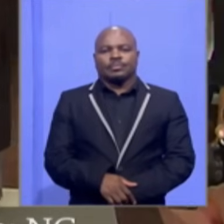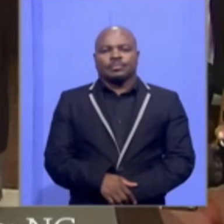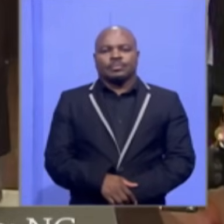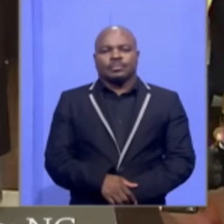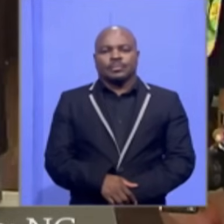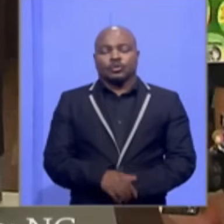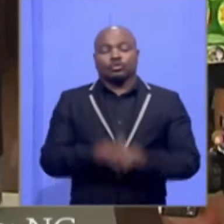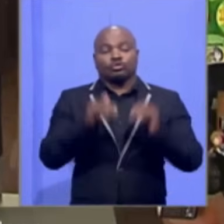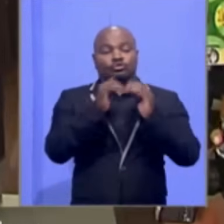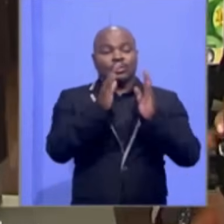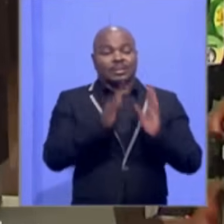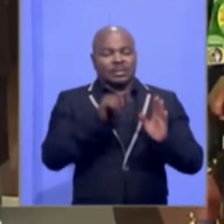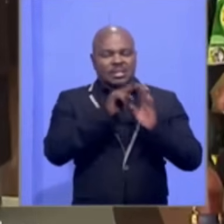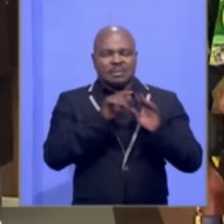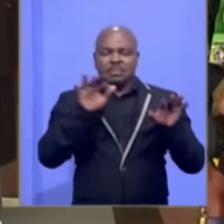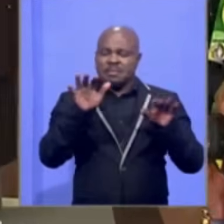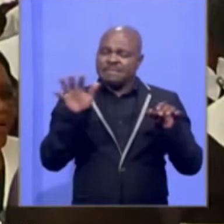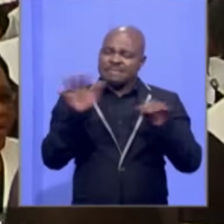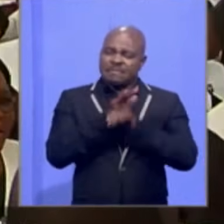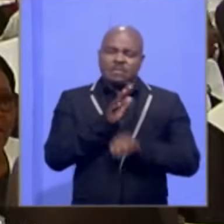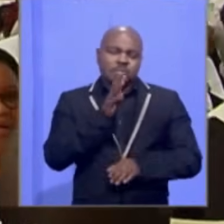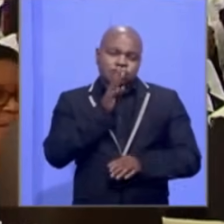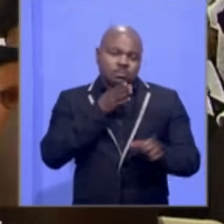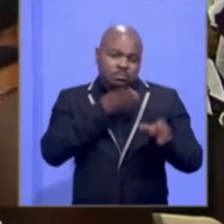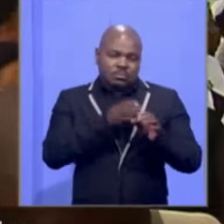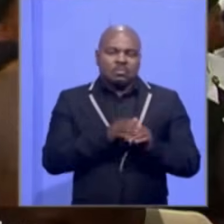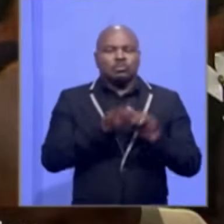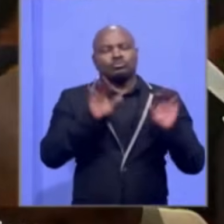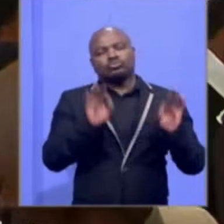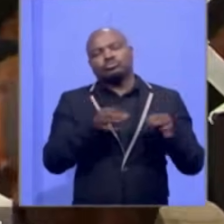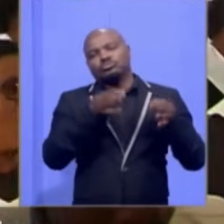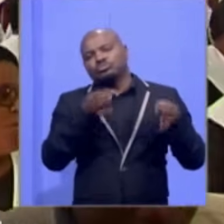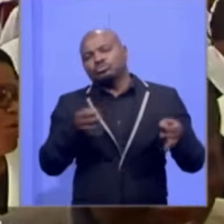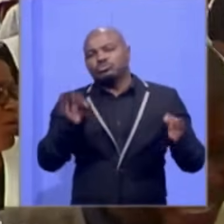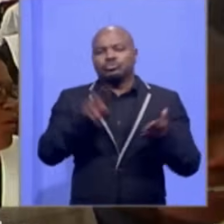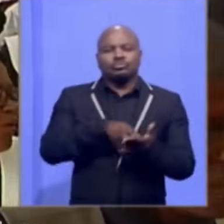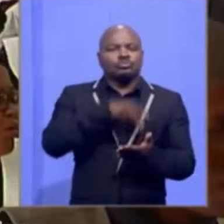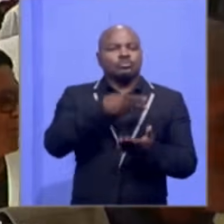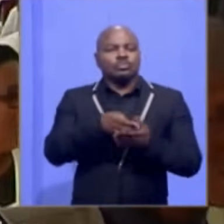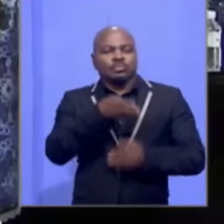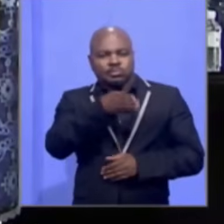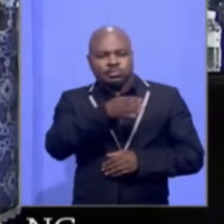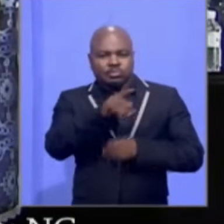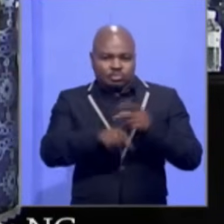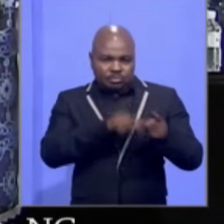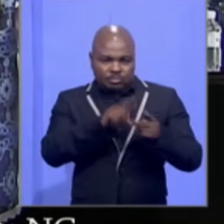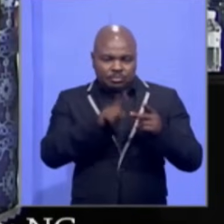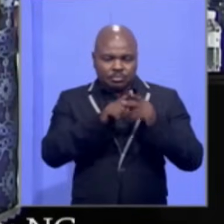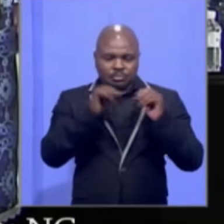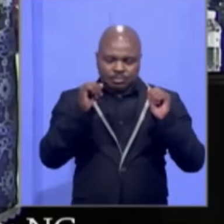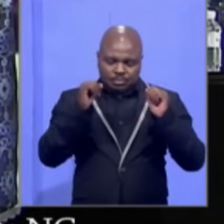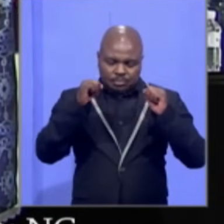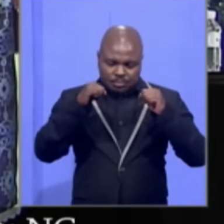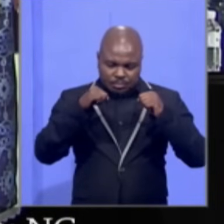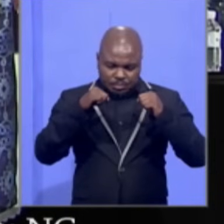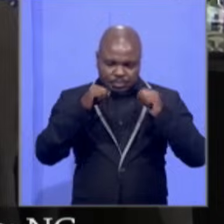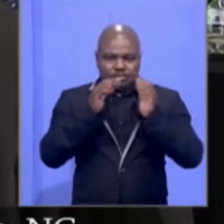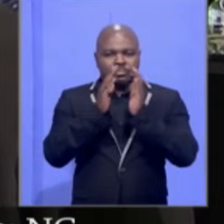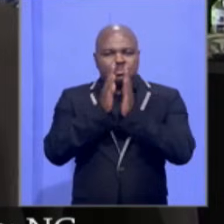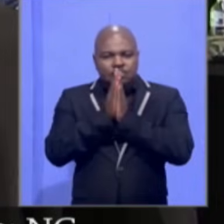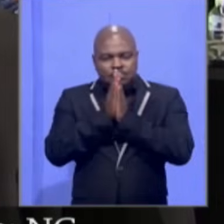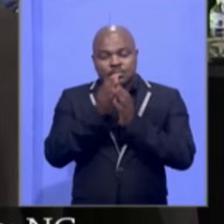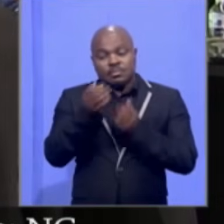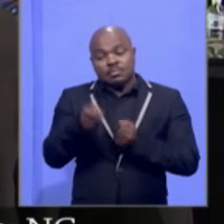Kereke eno e ne tletse phetelela. Bakereki ba ne ba opela le go bina, mme morago ba ne ba oba ditlhogo go rapelela ditlhopho